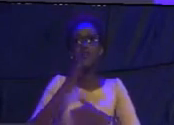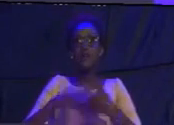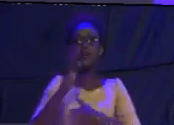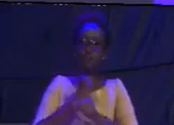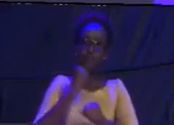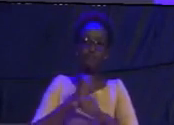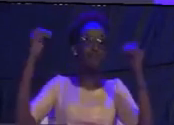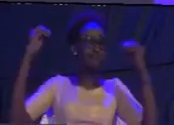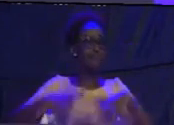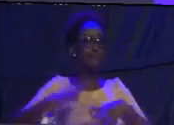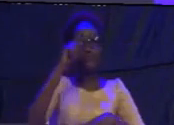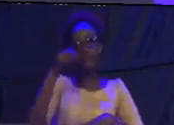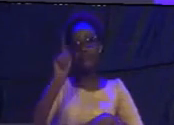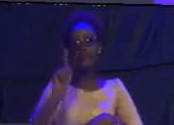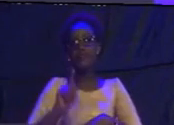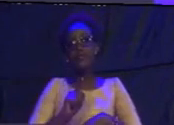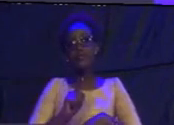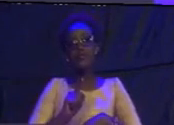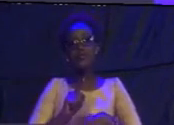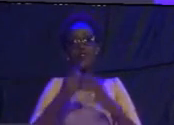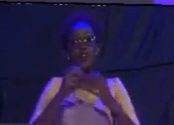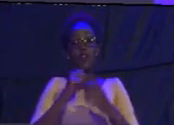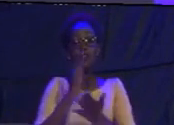righteousness, perfect and excellent work.